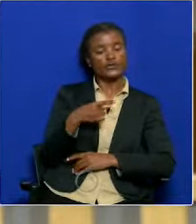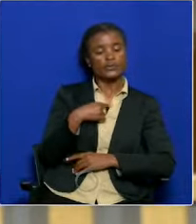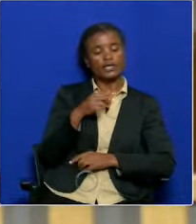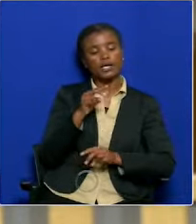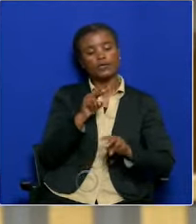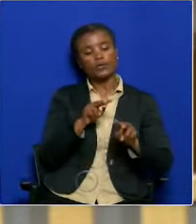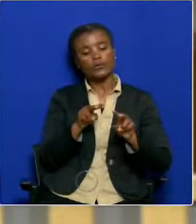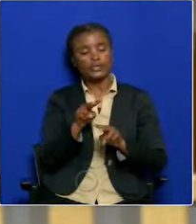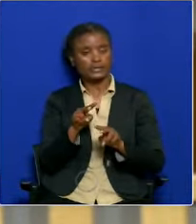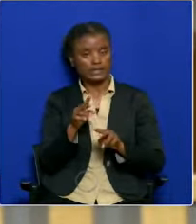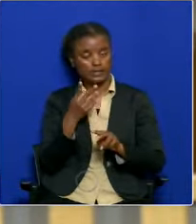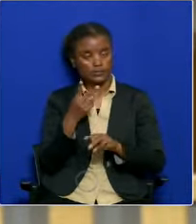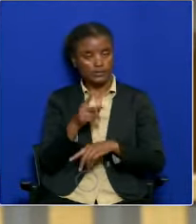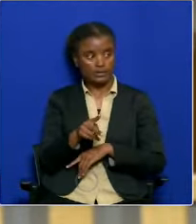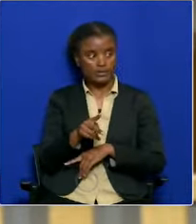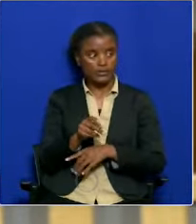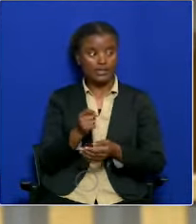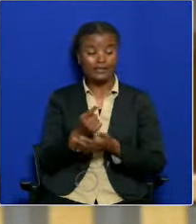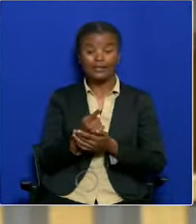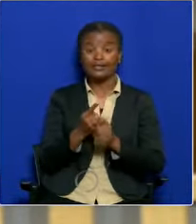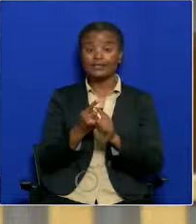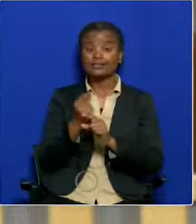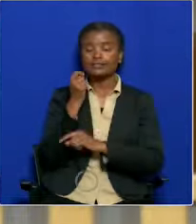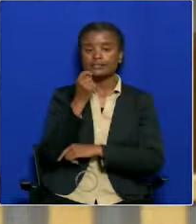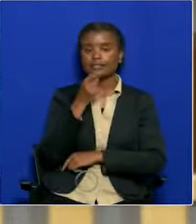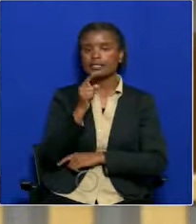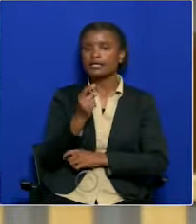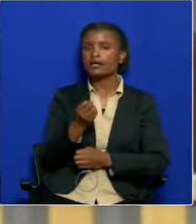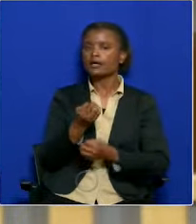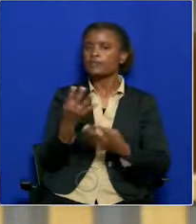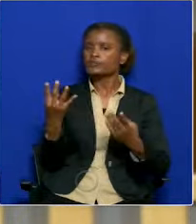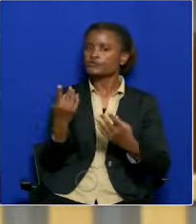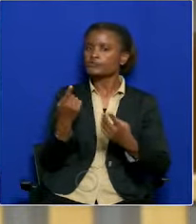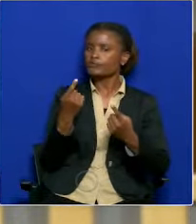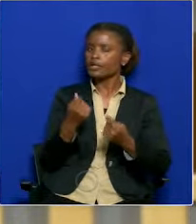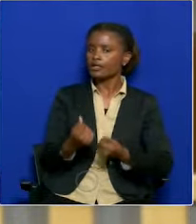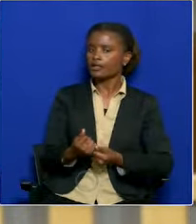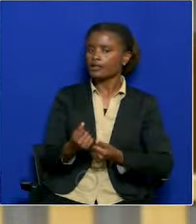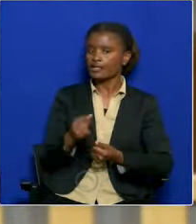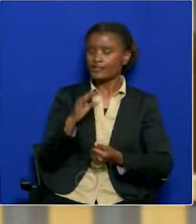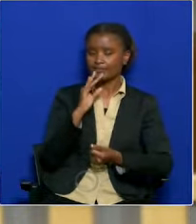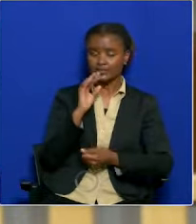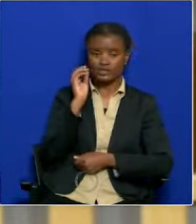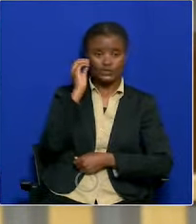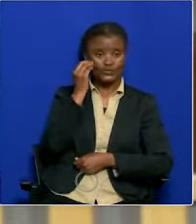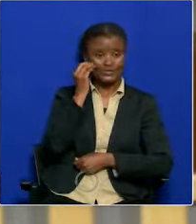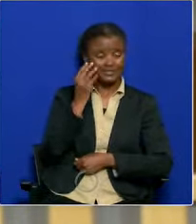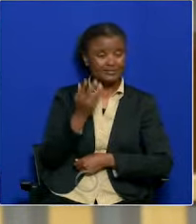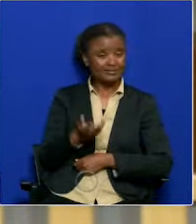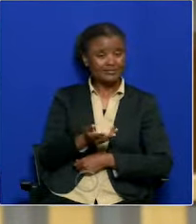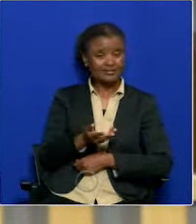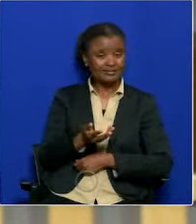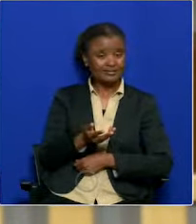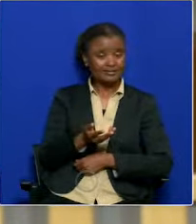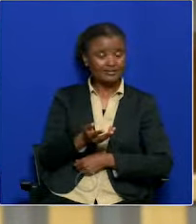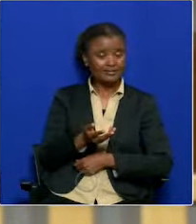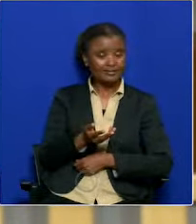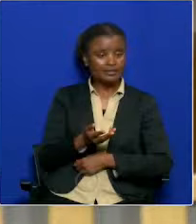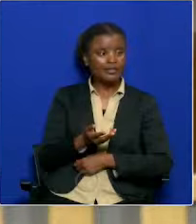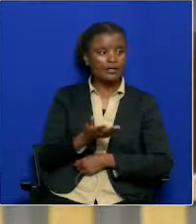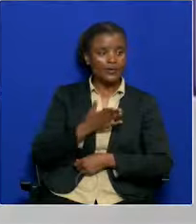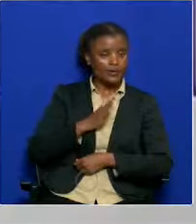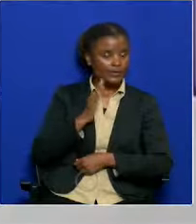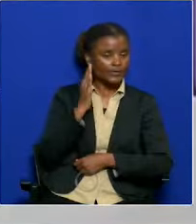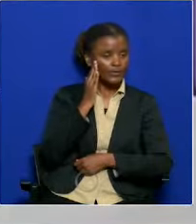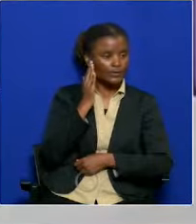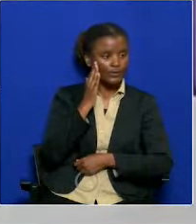what is the amount? There's nothing curiosity about all of this. It is a man who has gone to check and